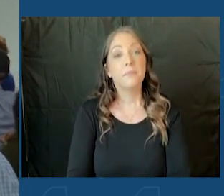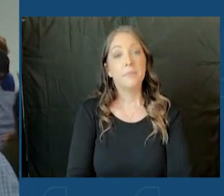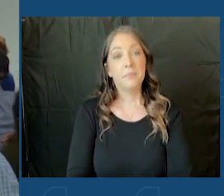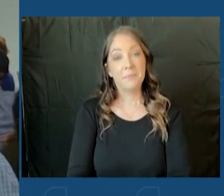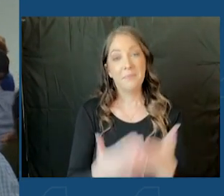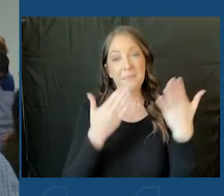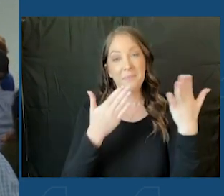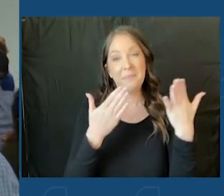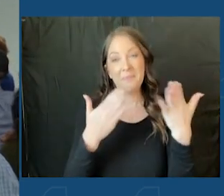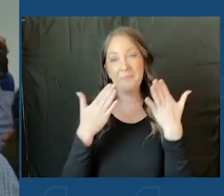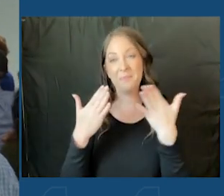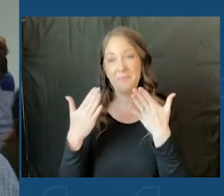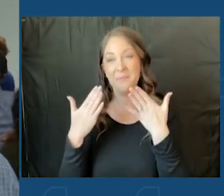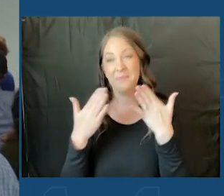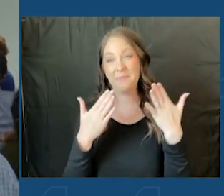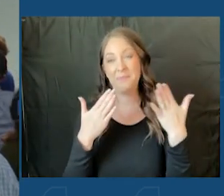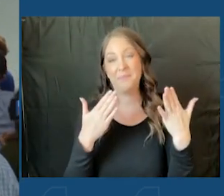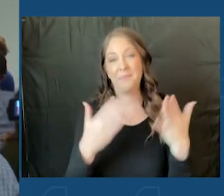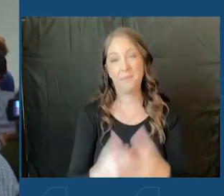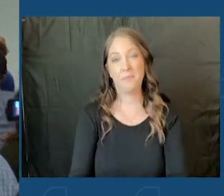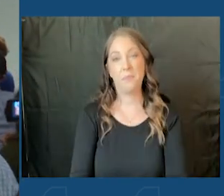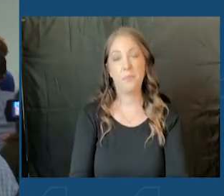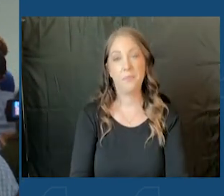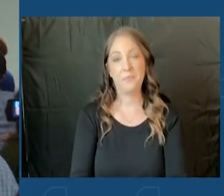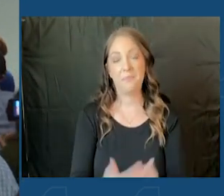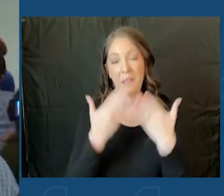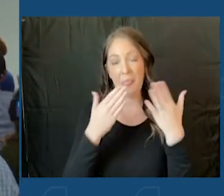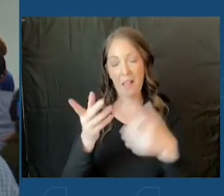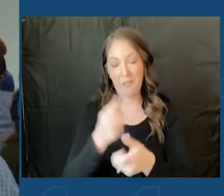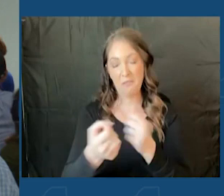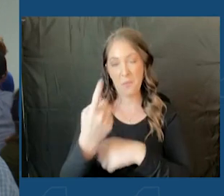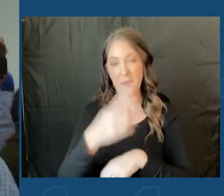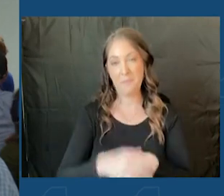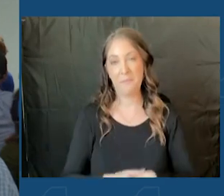Thank you. Thank you, everyone.